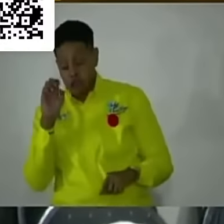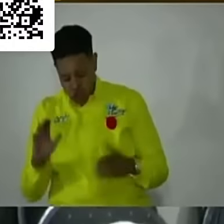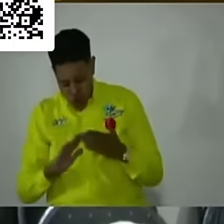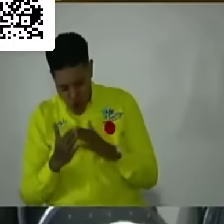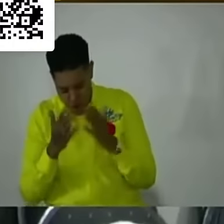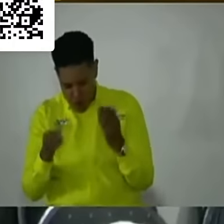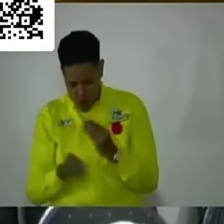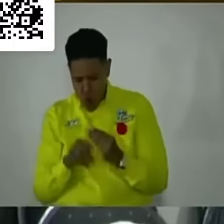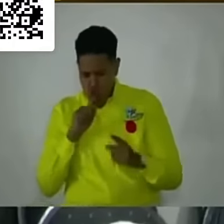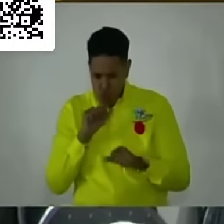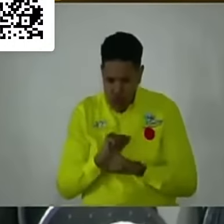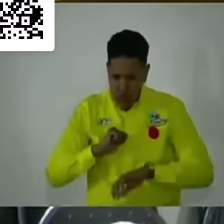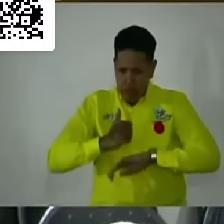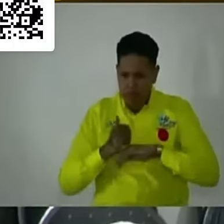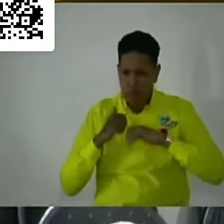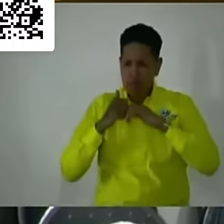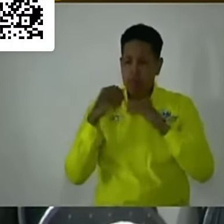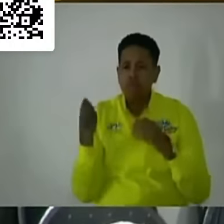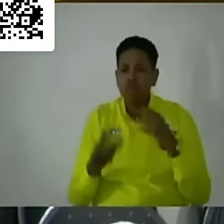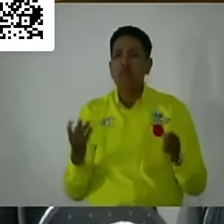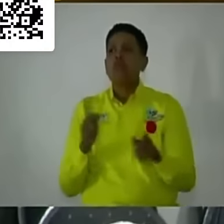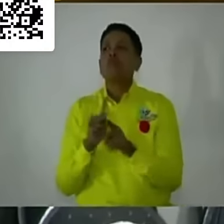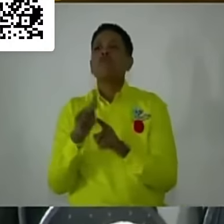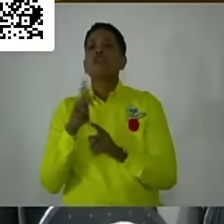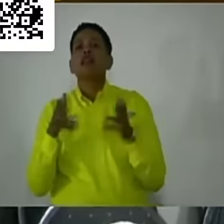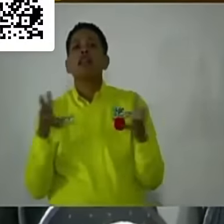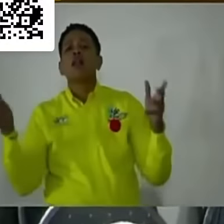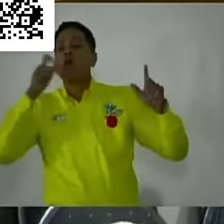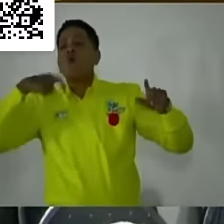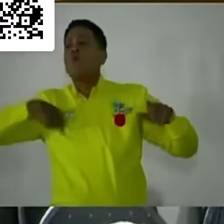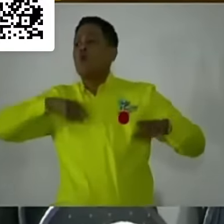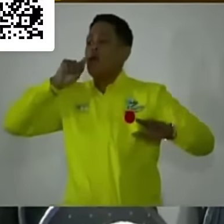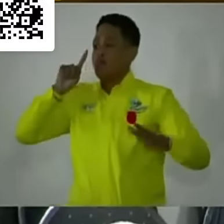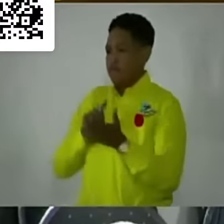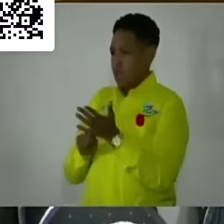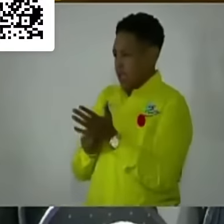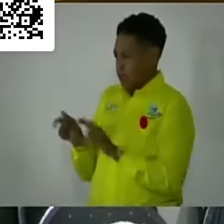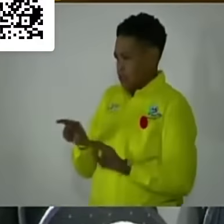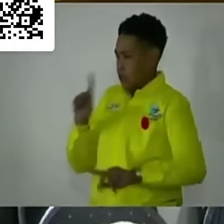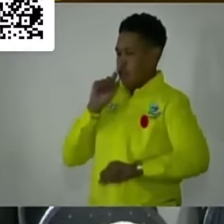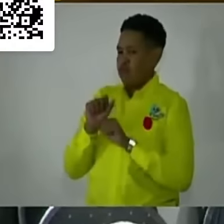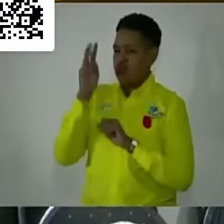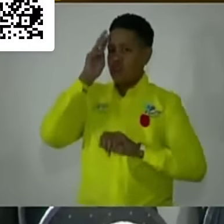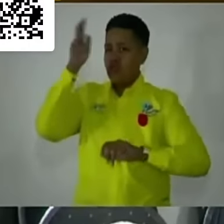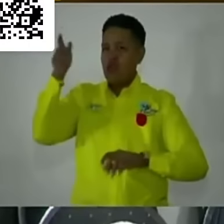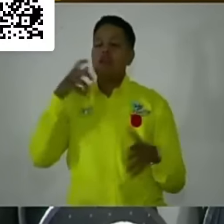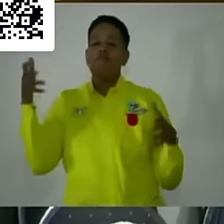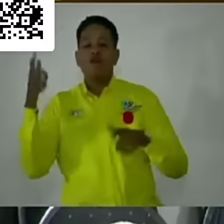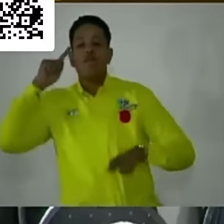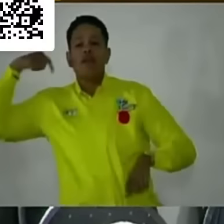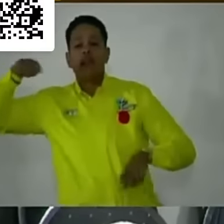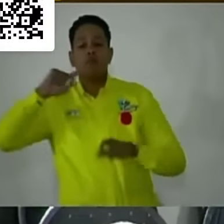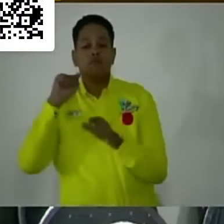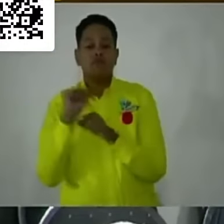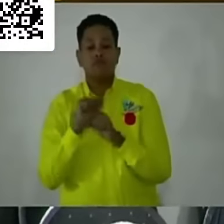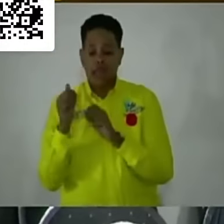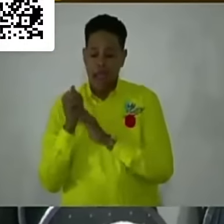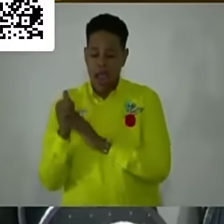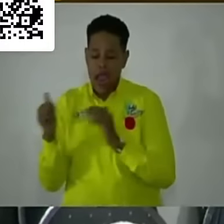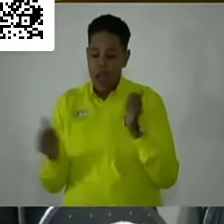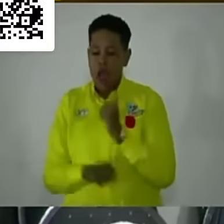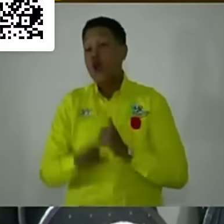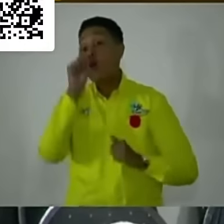who have really brought in professionals who we have vetted and created a forum for them to be guided under